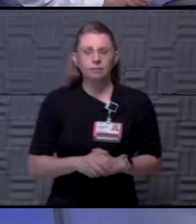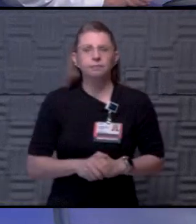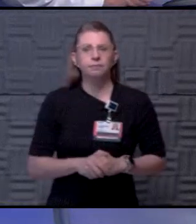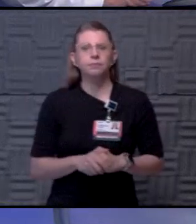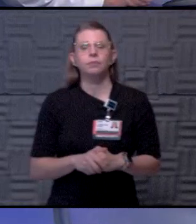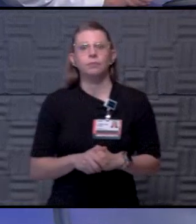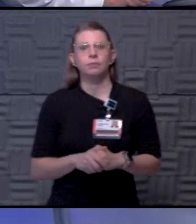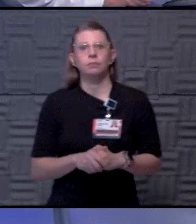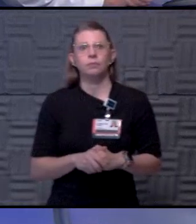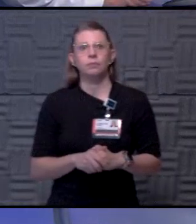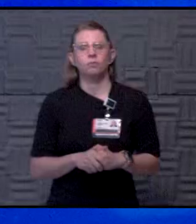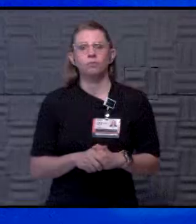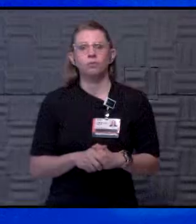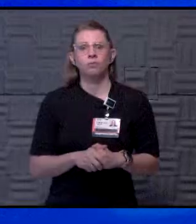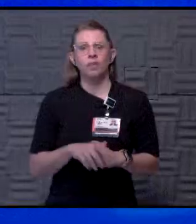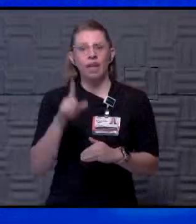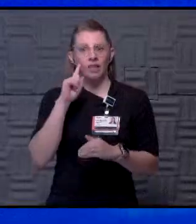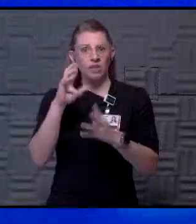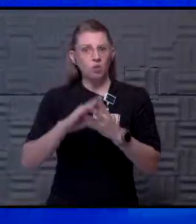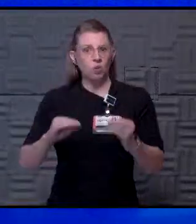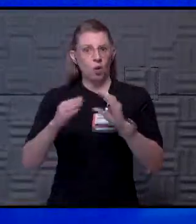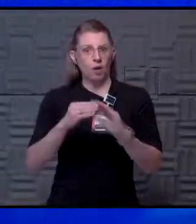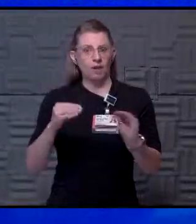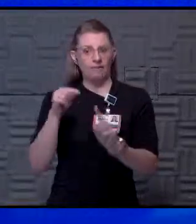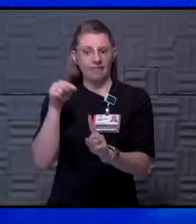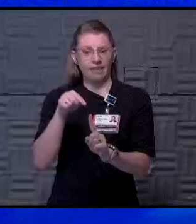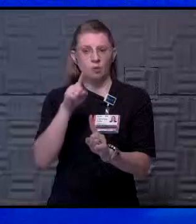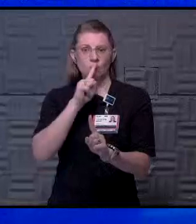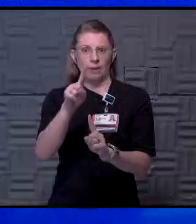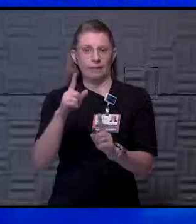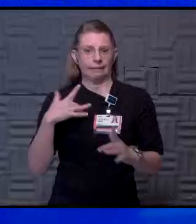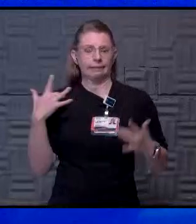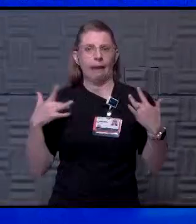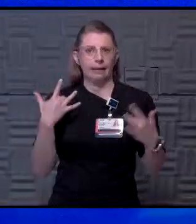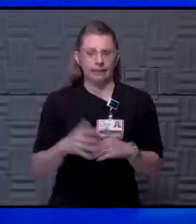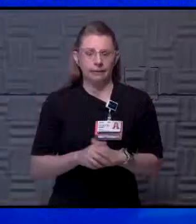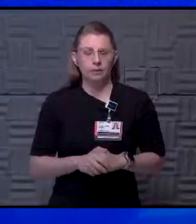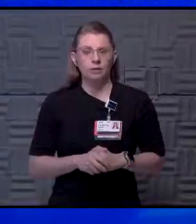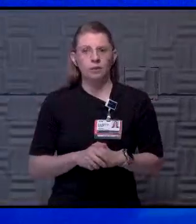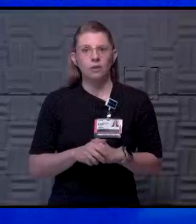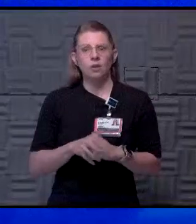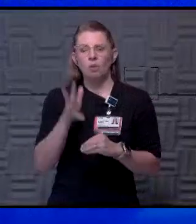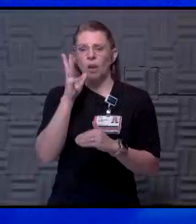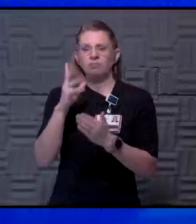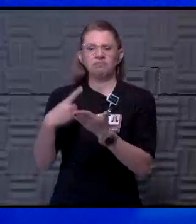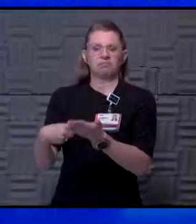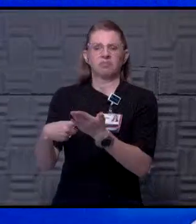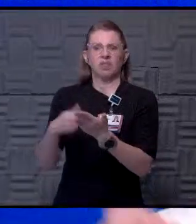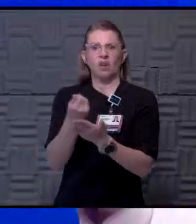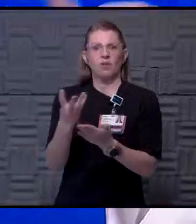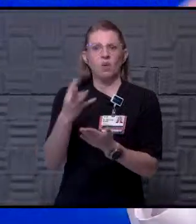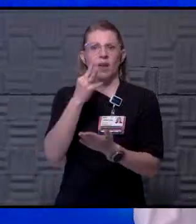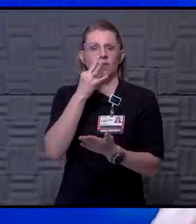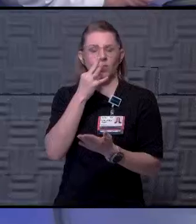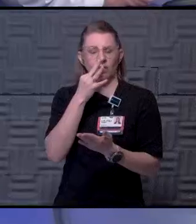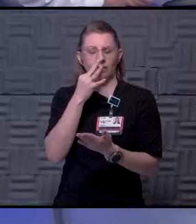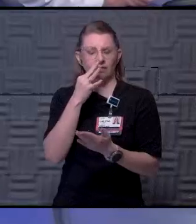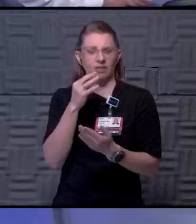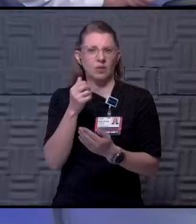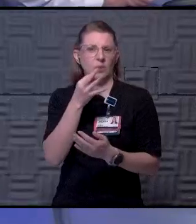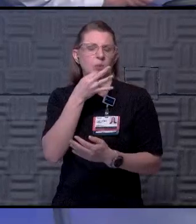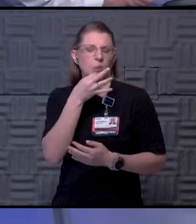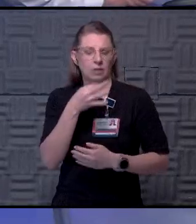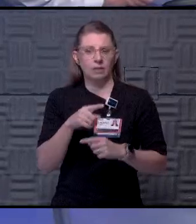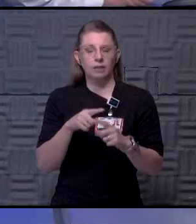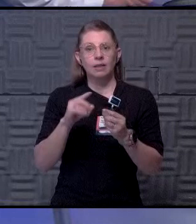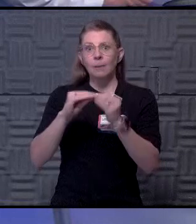think the story of this is going to be really exciting. And we'll be talking to a couple of experts in just a moment. But first, Hawkeye, how are the